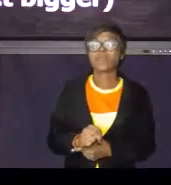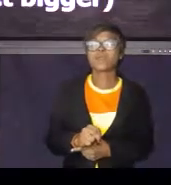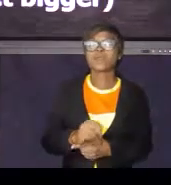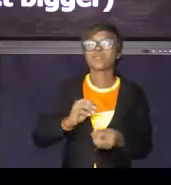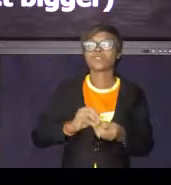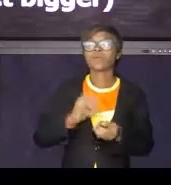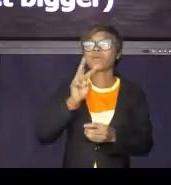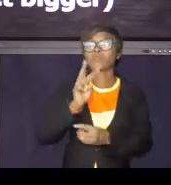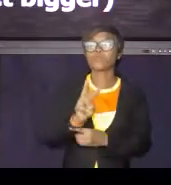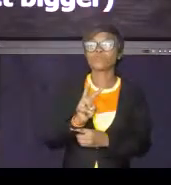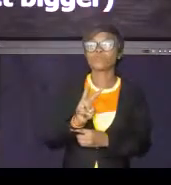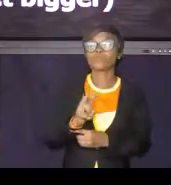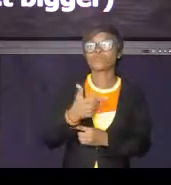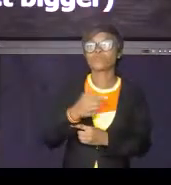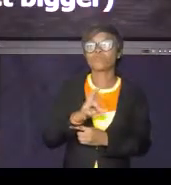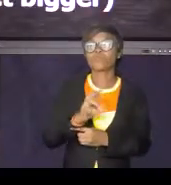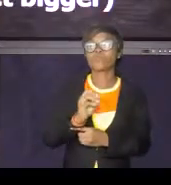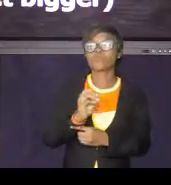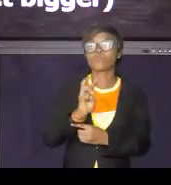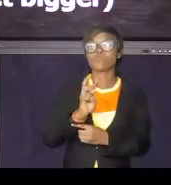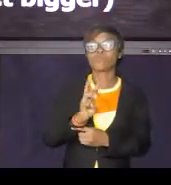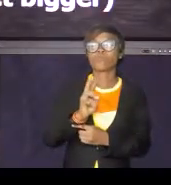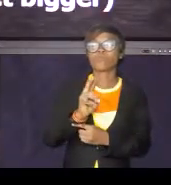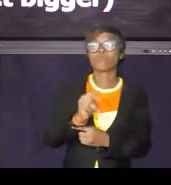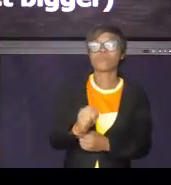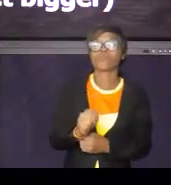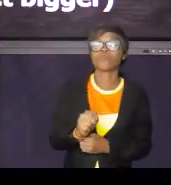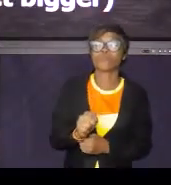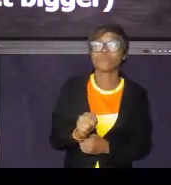pain. The second one, grown,